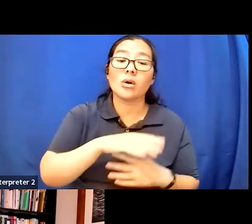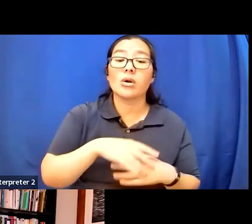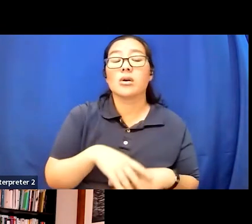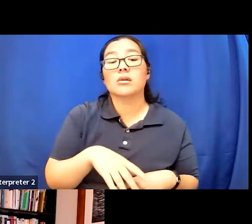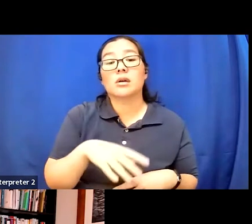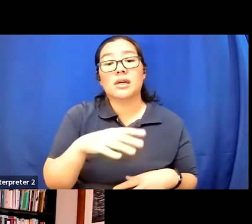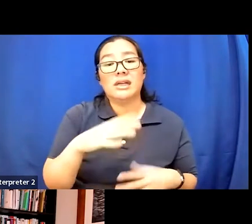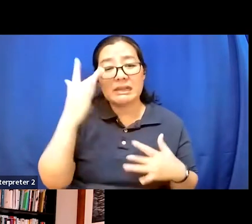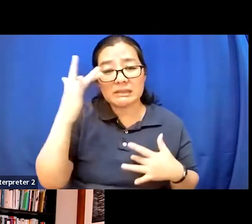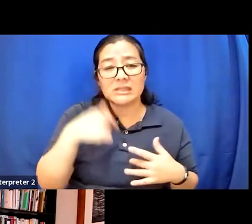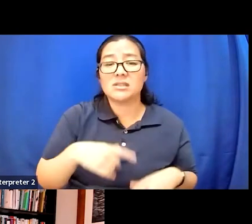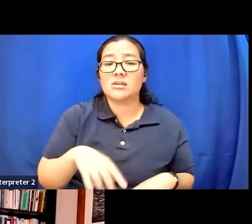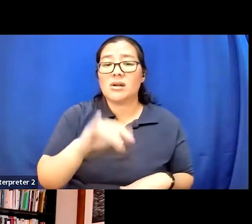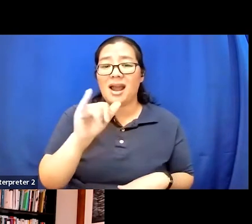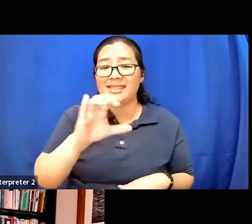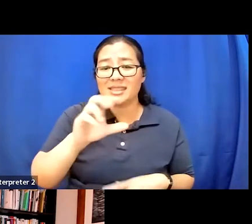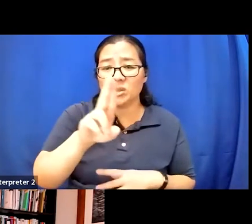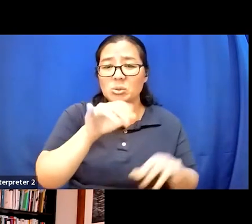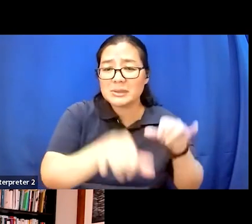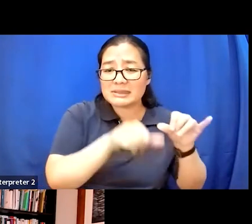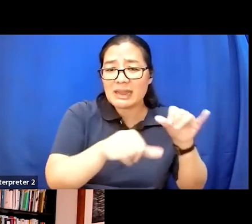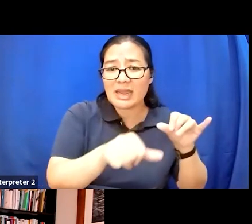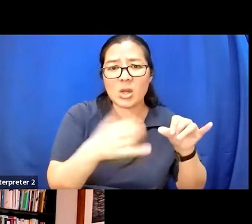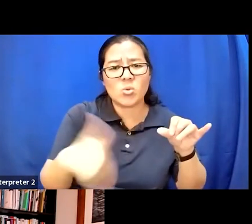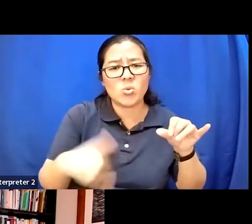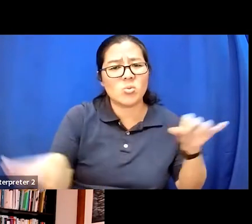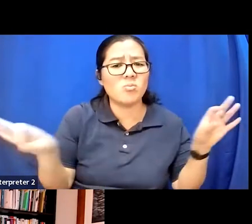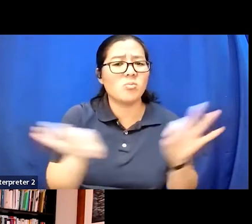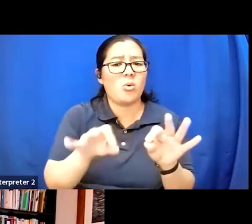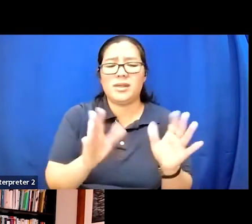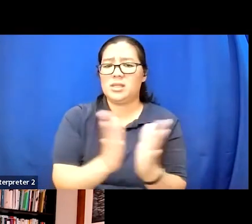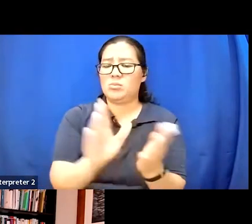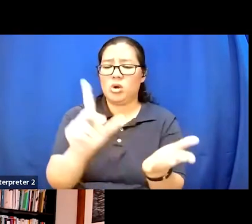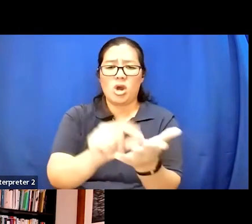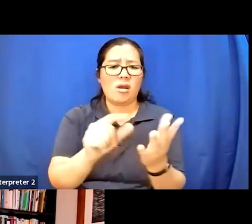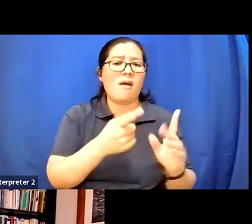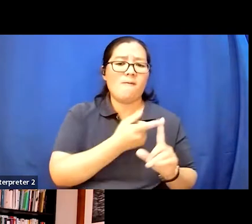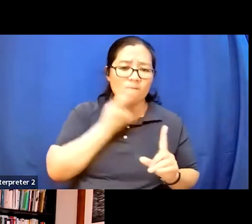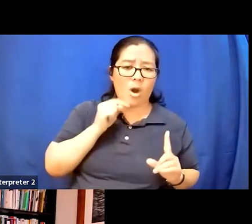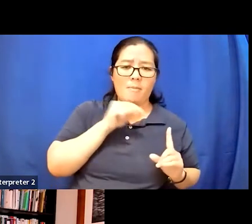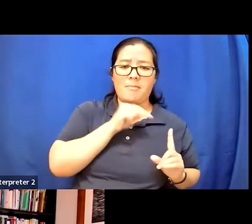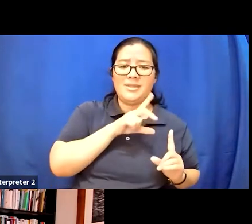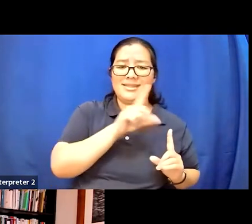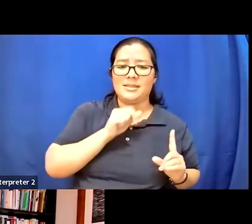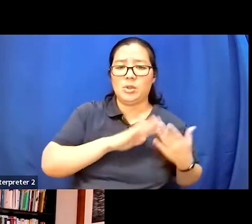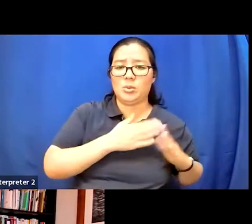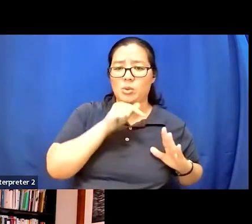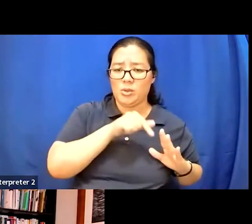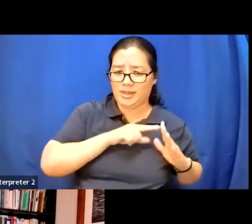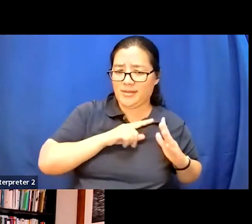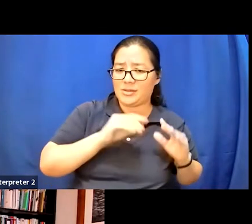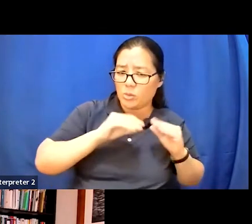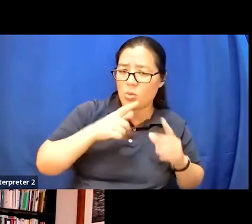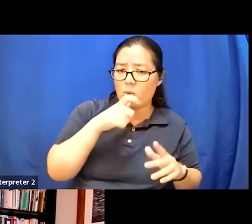this summer, it became even more important for this book to be launched from the disability community. And for all of us to